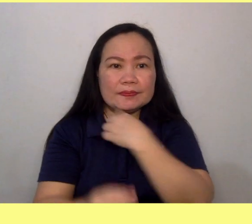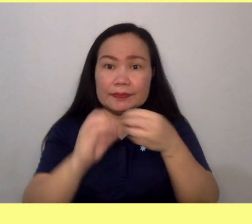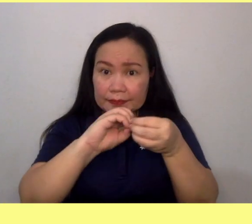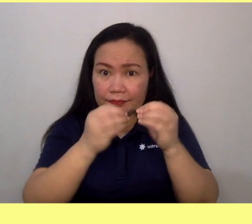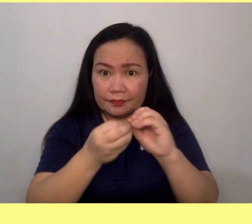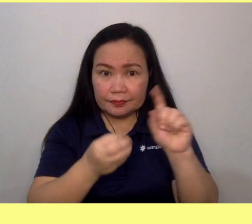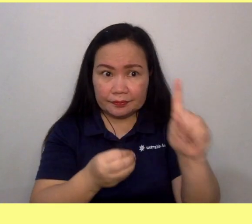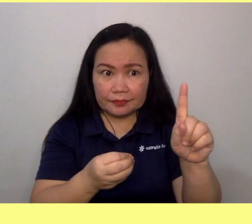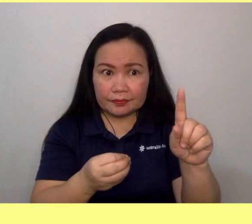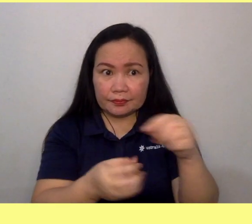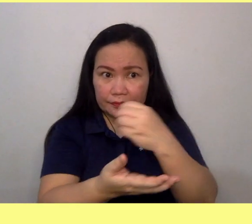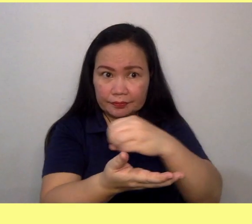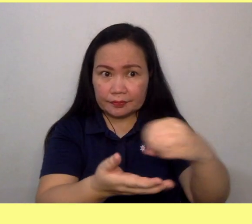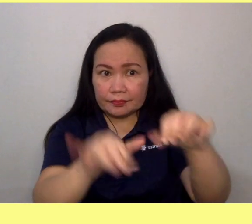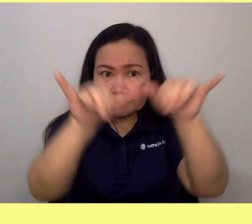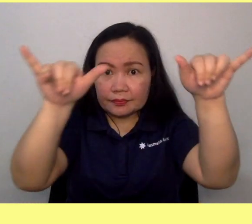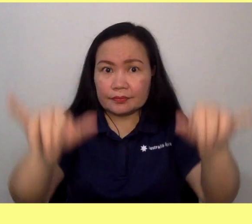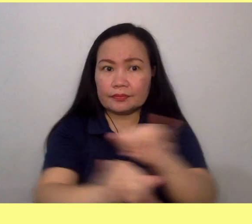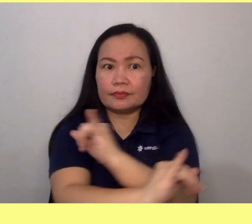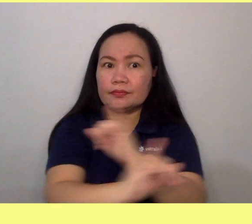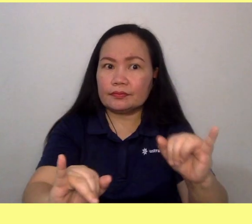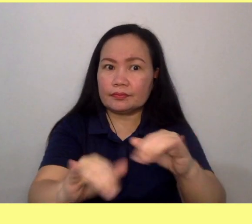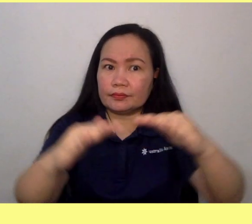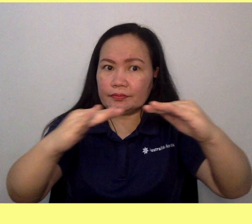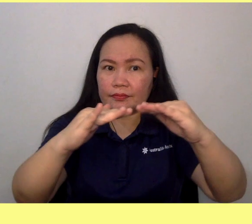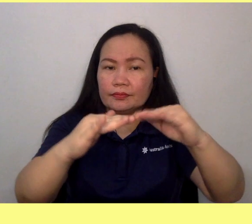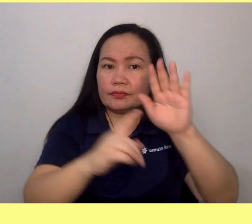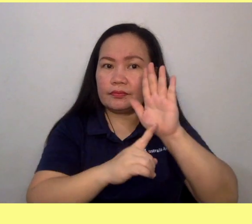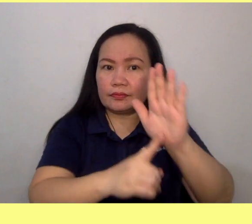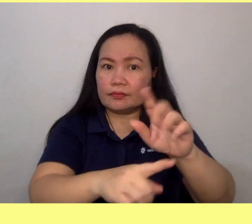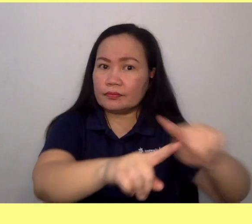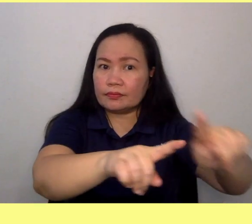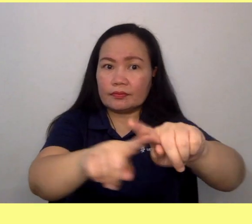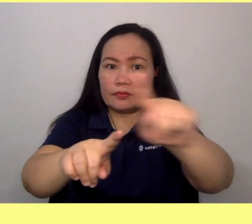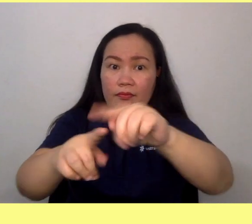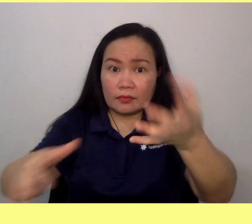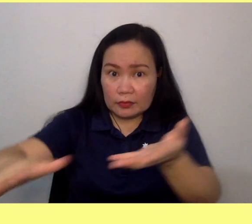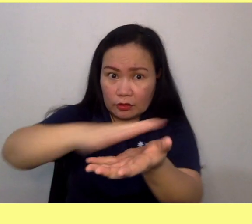Okay, so you have to represent